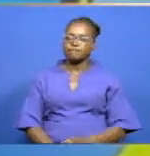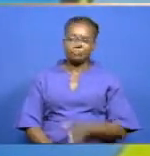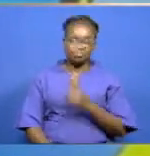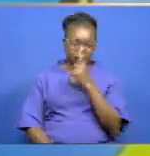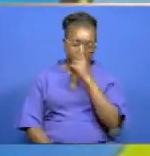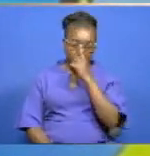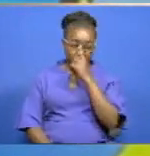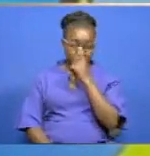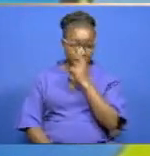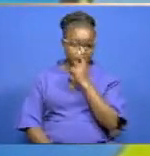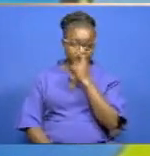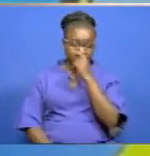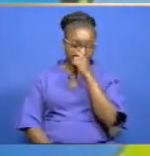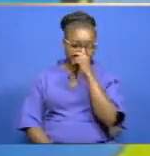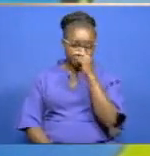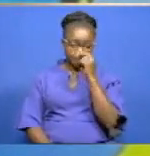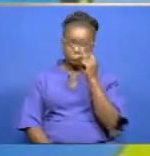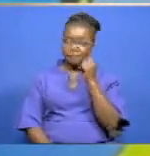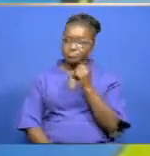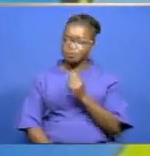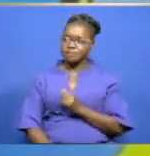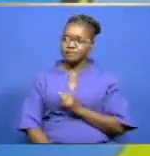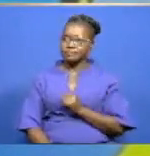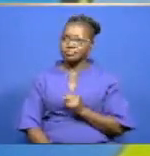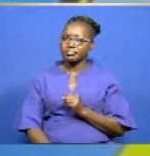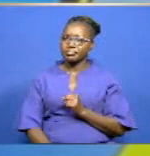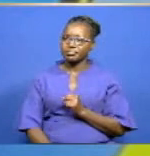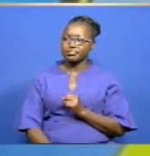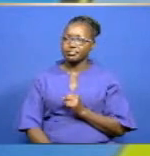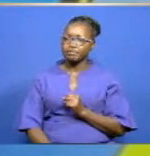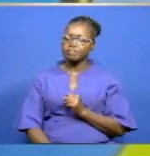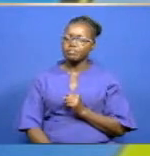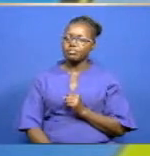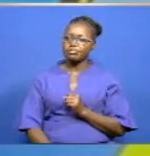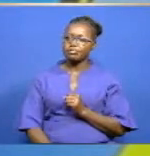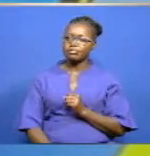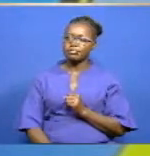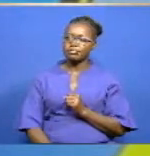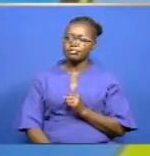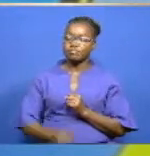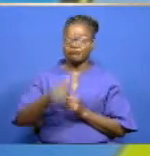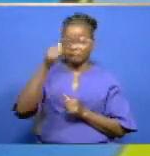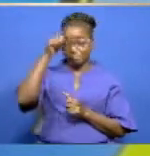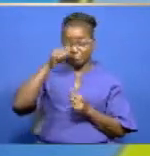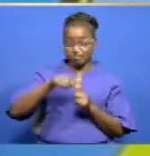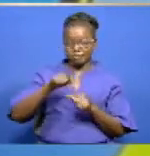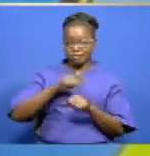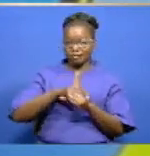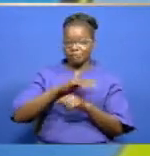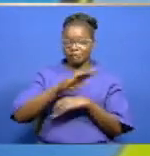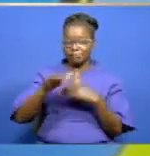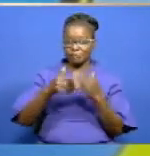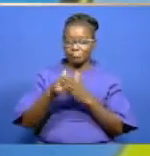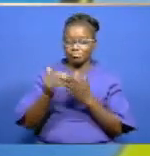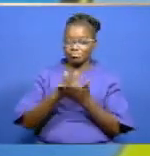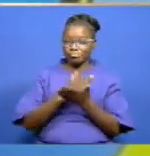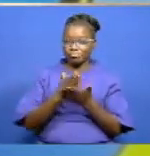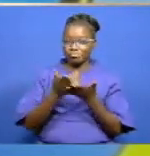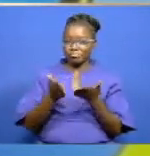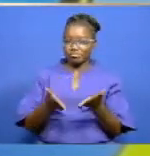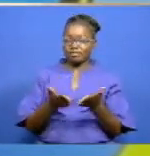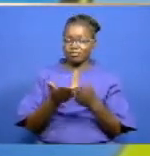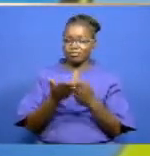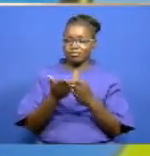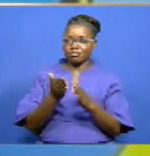may he rest in so and as a news anchor I can tell you for a fact I do remember all the time that we shared here just